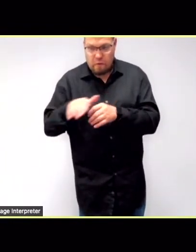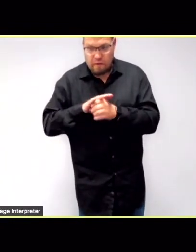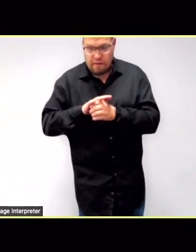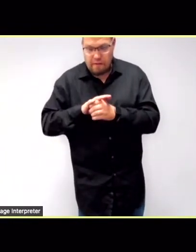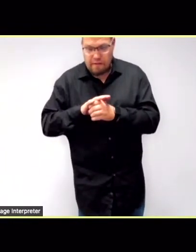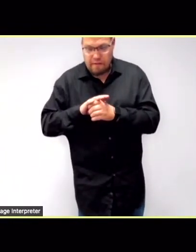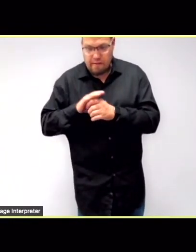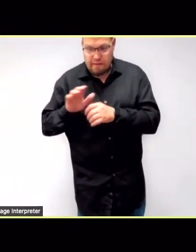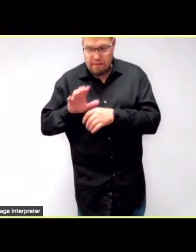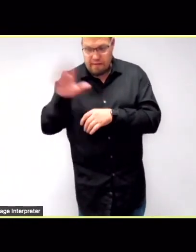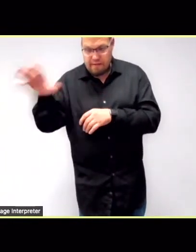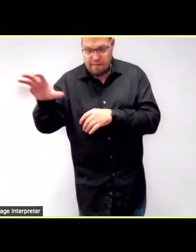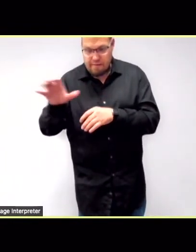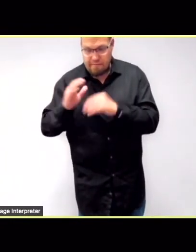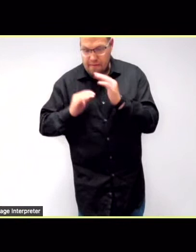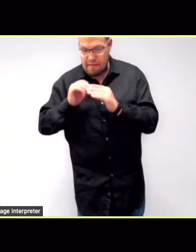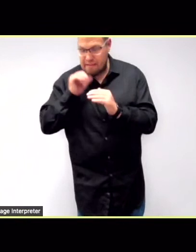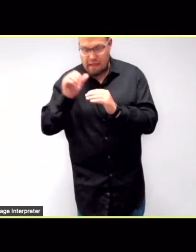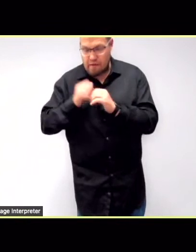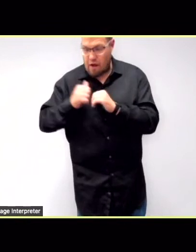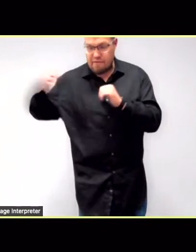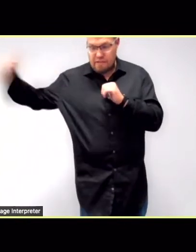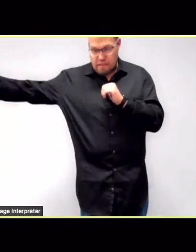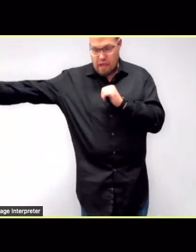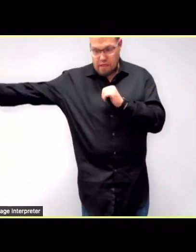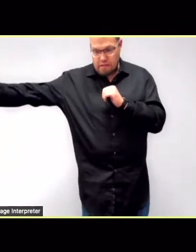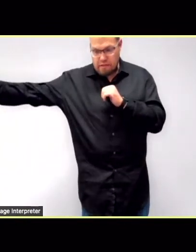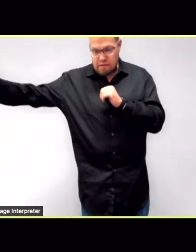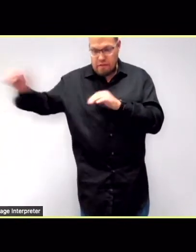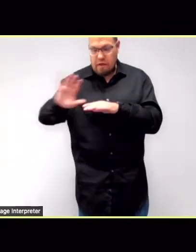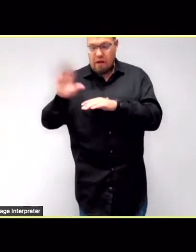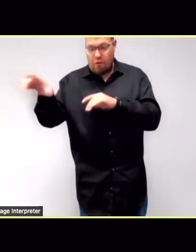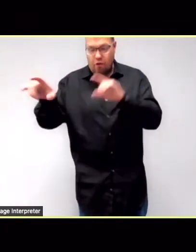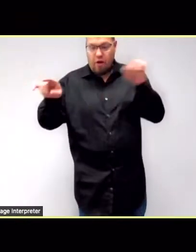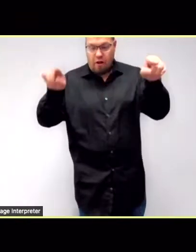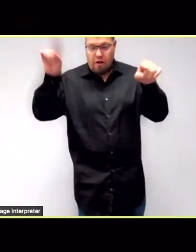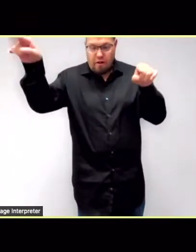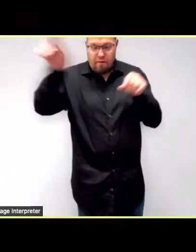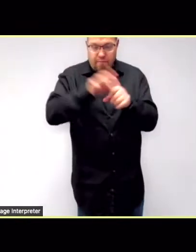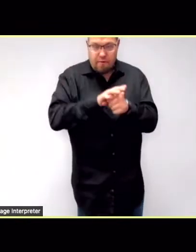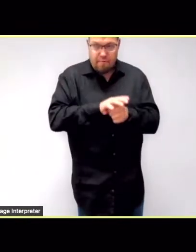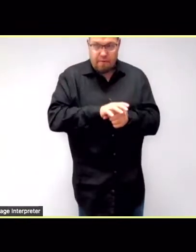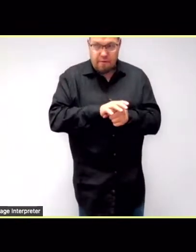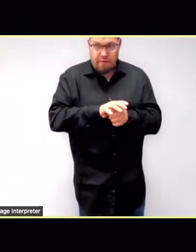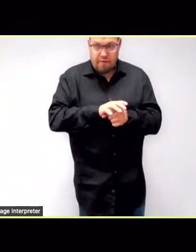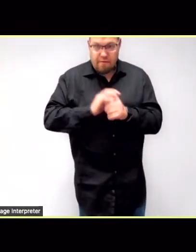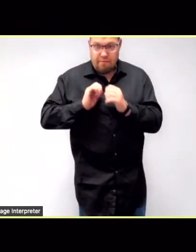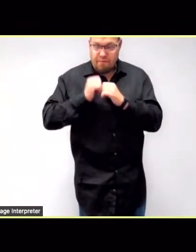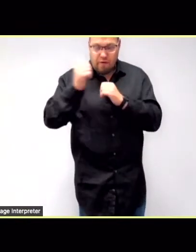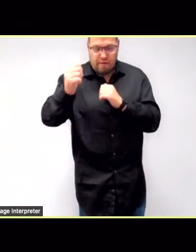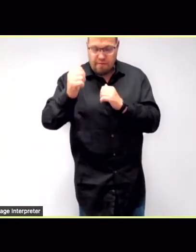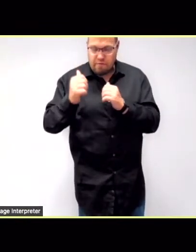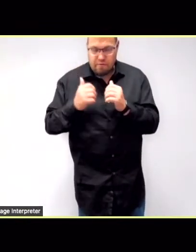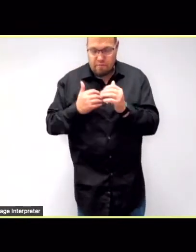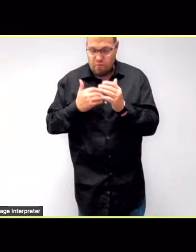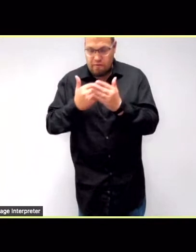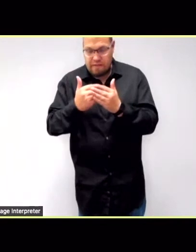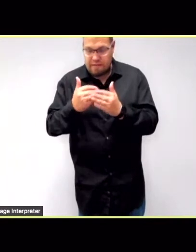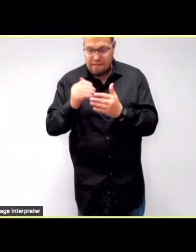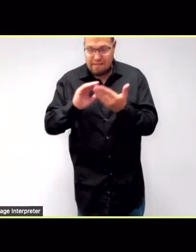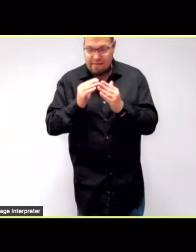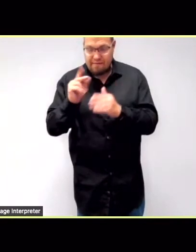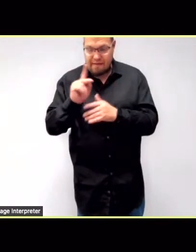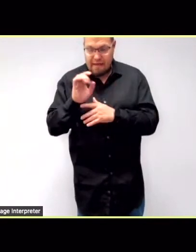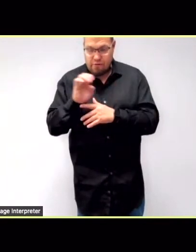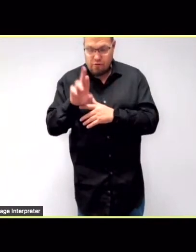building. They don't extend off-site on adjacent properties, let alone far enough to reach the city of Keizer's wells.